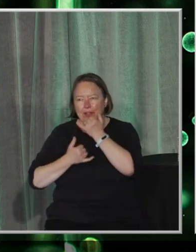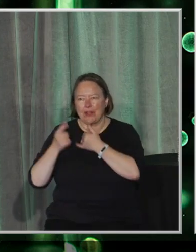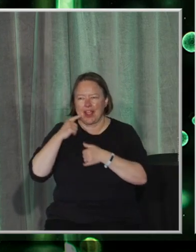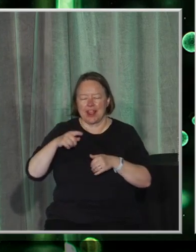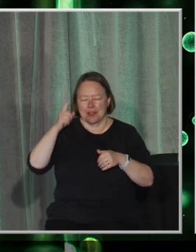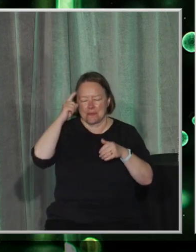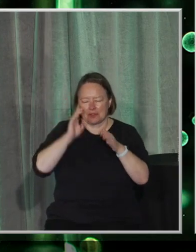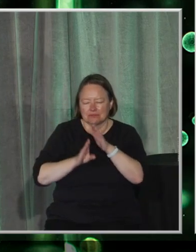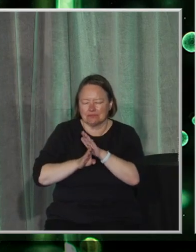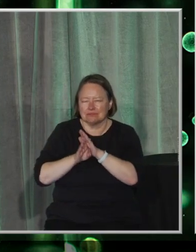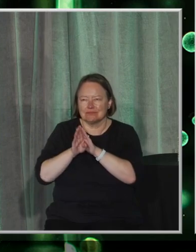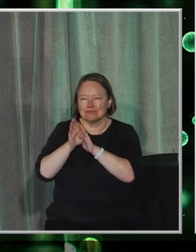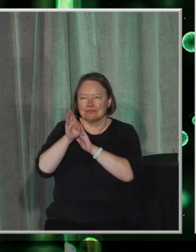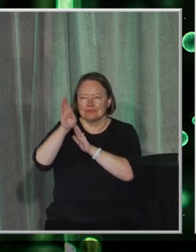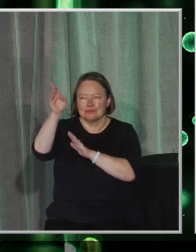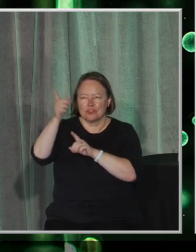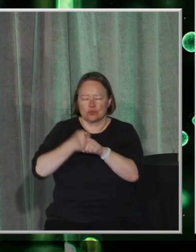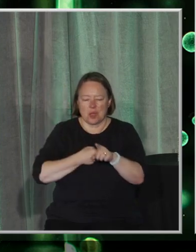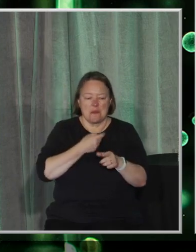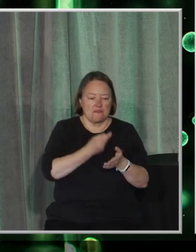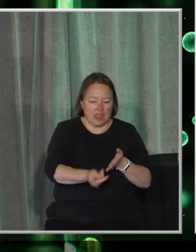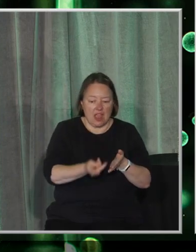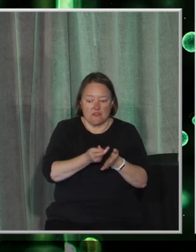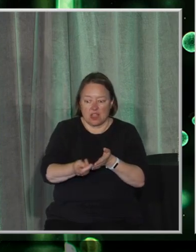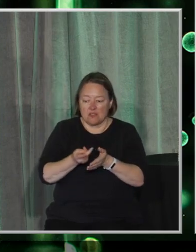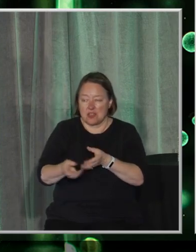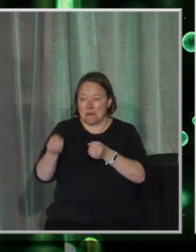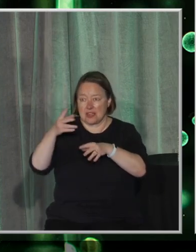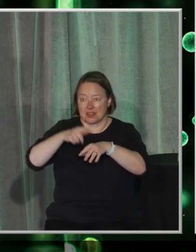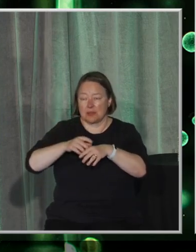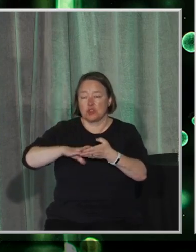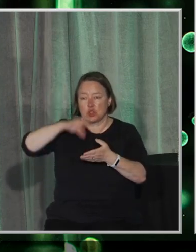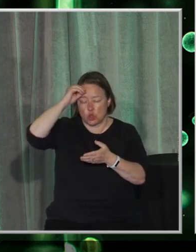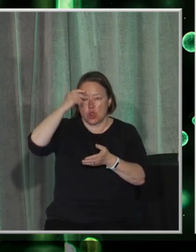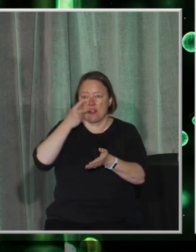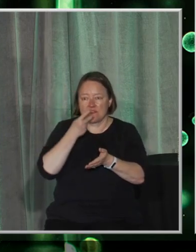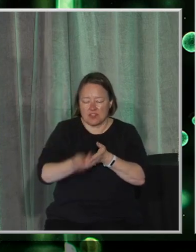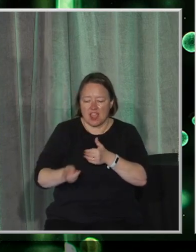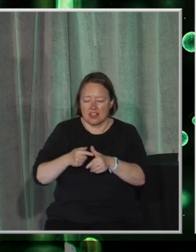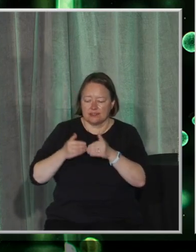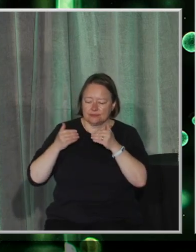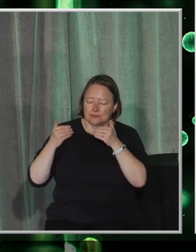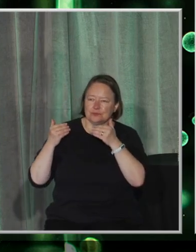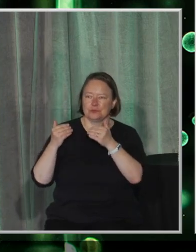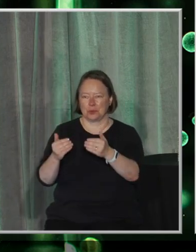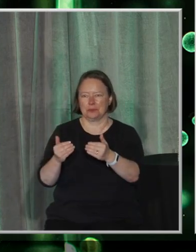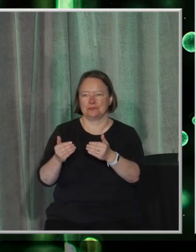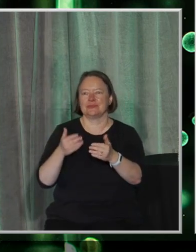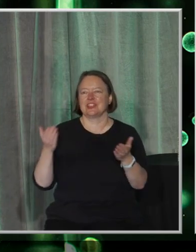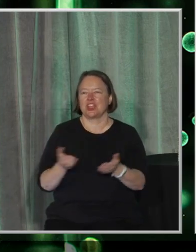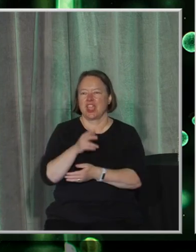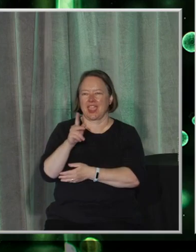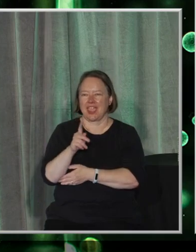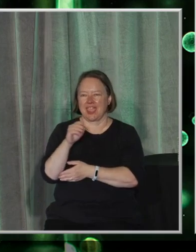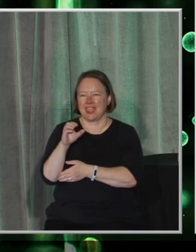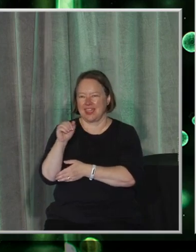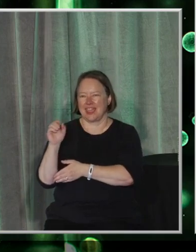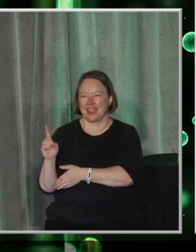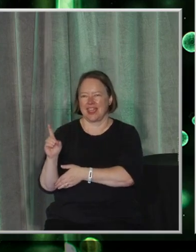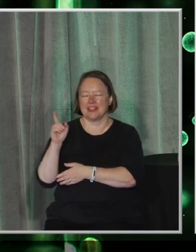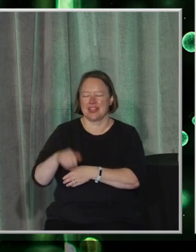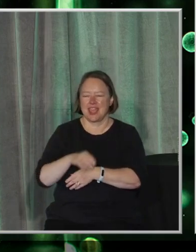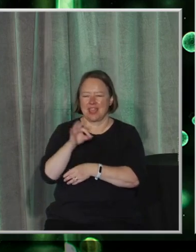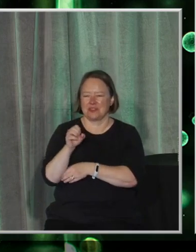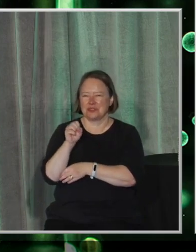mindset that emerges from failing enough times that you learn to fail forward. Here at Kendall College of Art and Design of Ferris